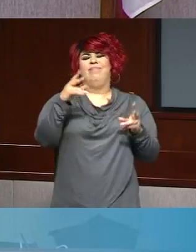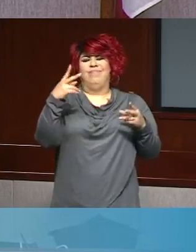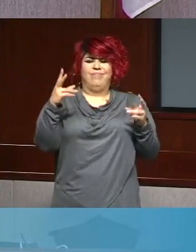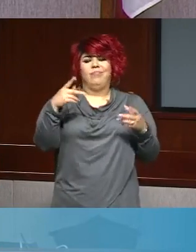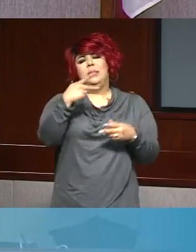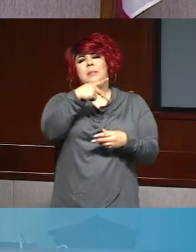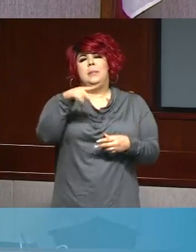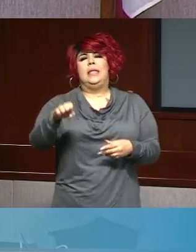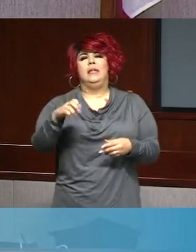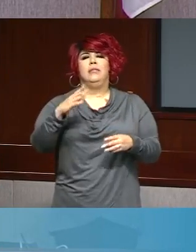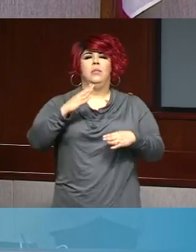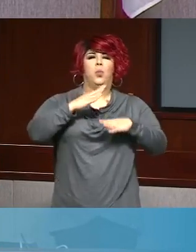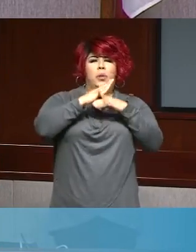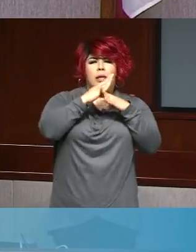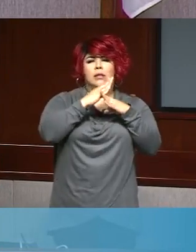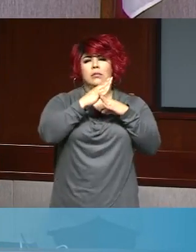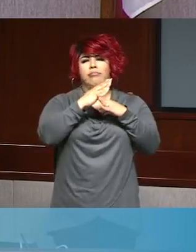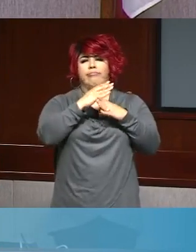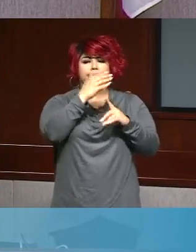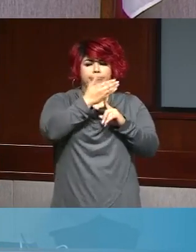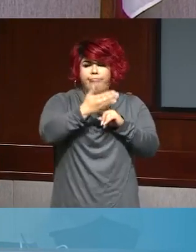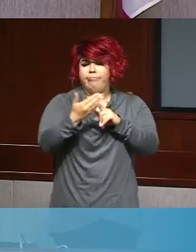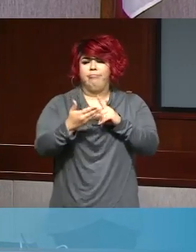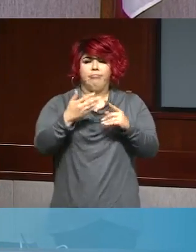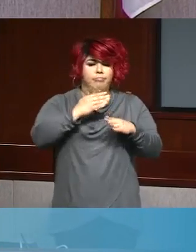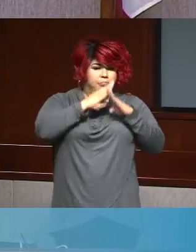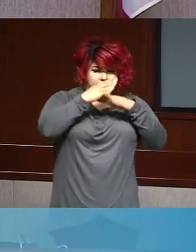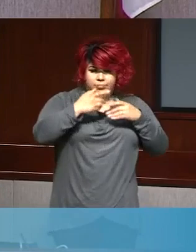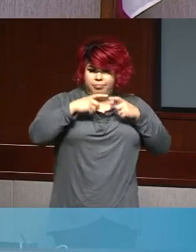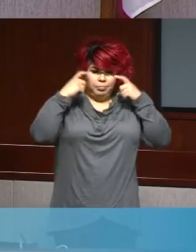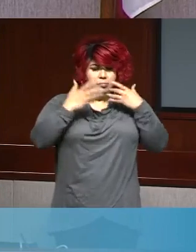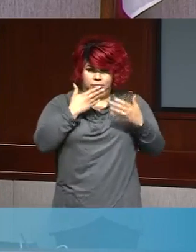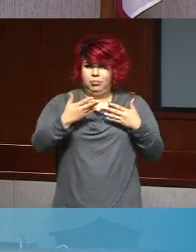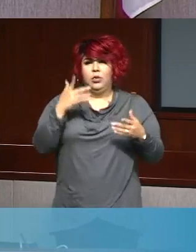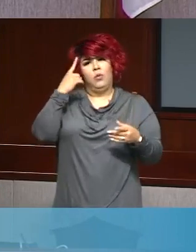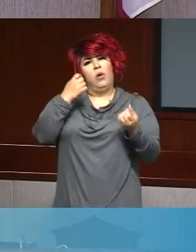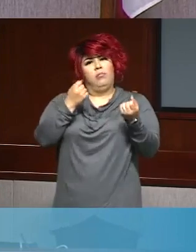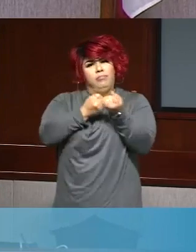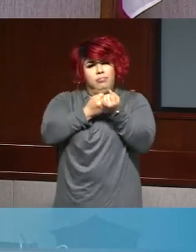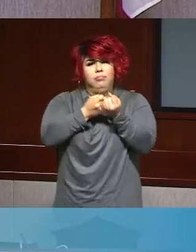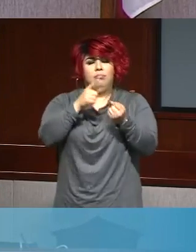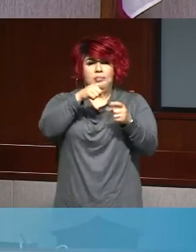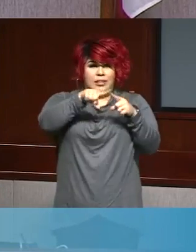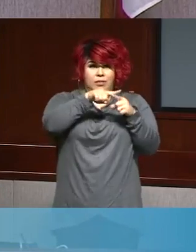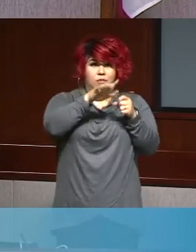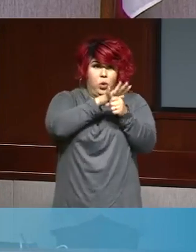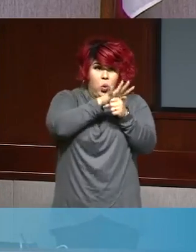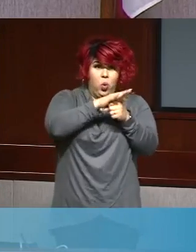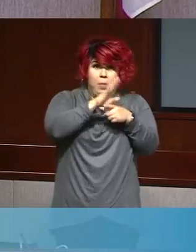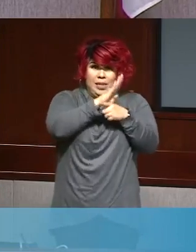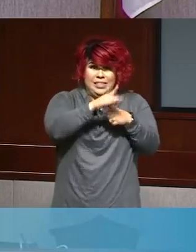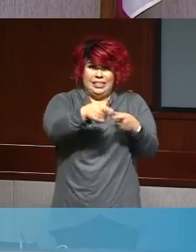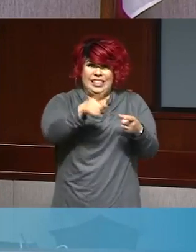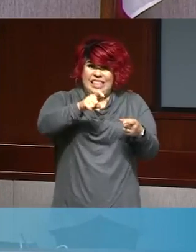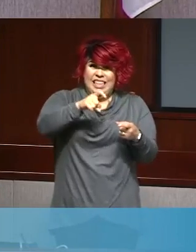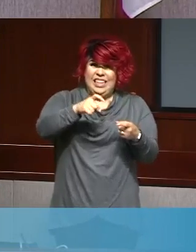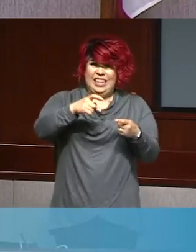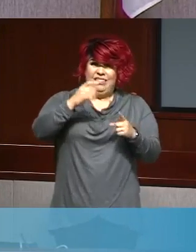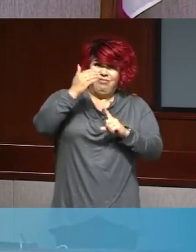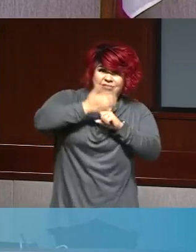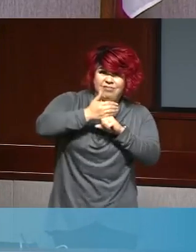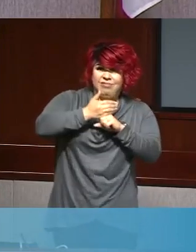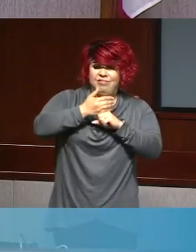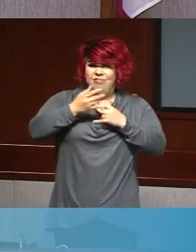PPE support for area local small businesses. PPE, personal